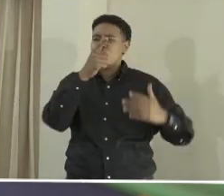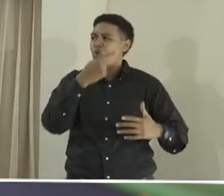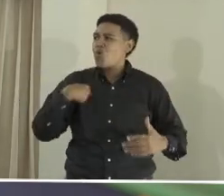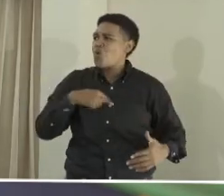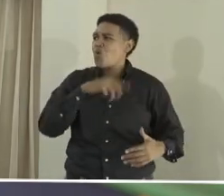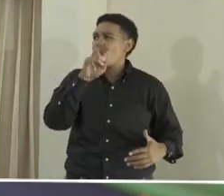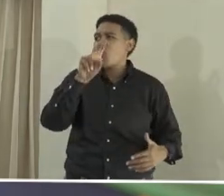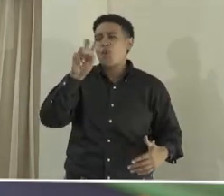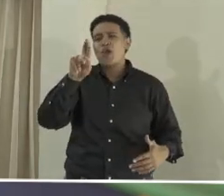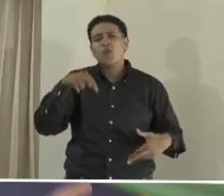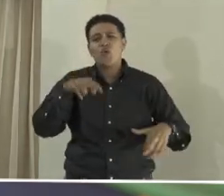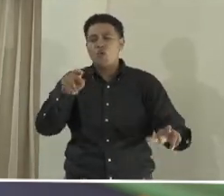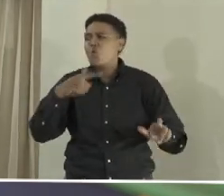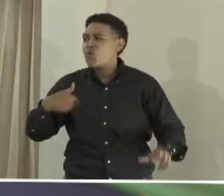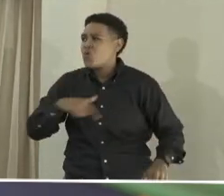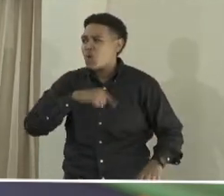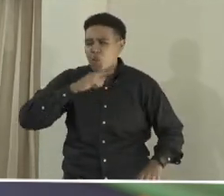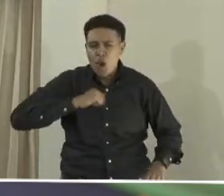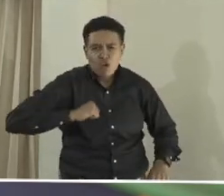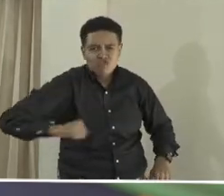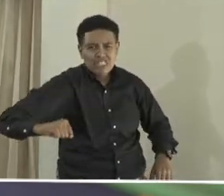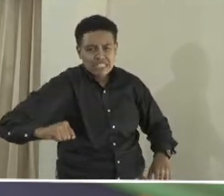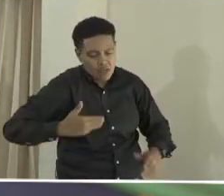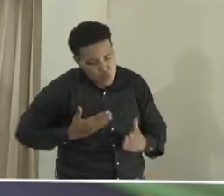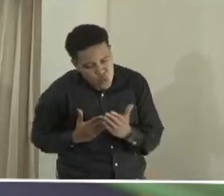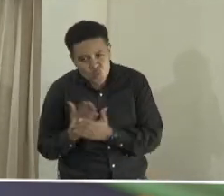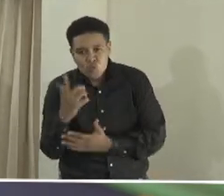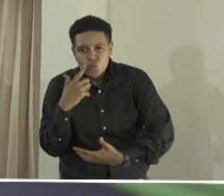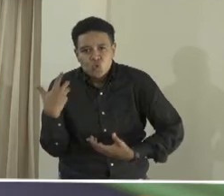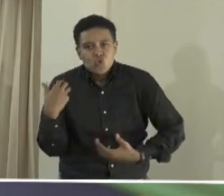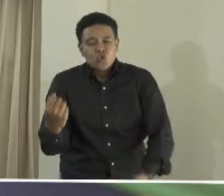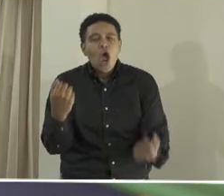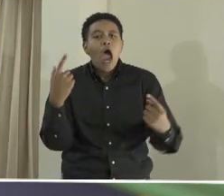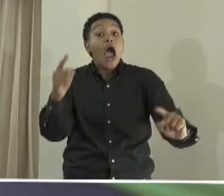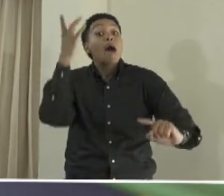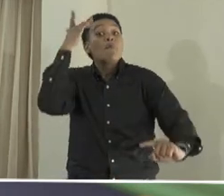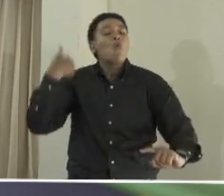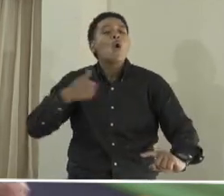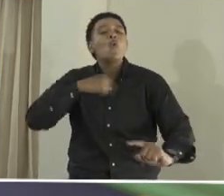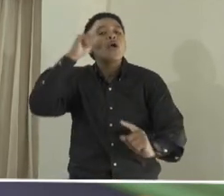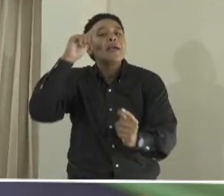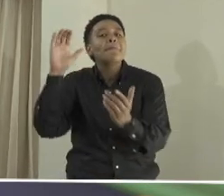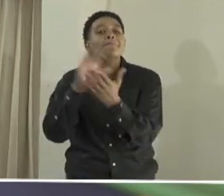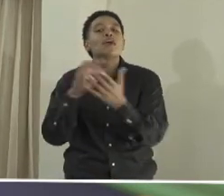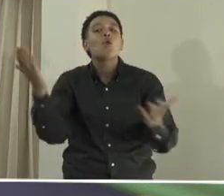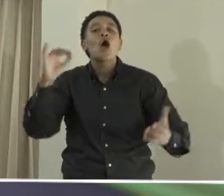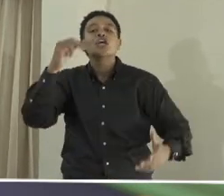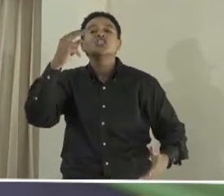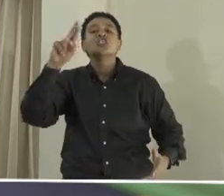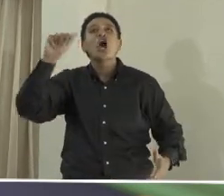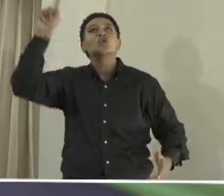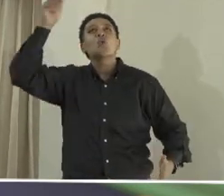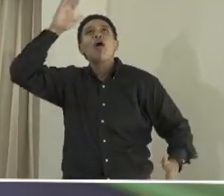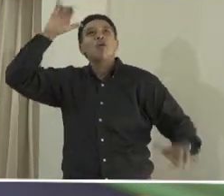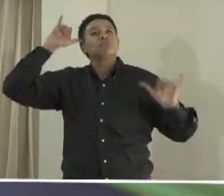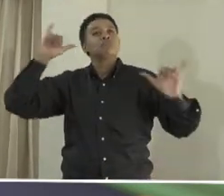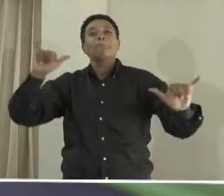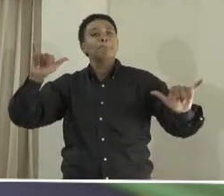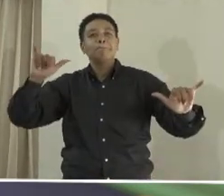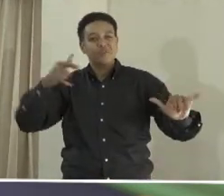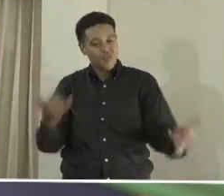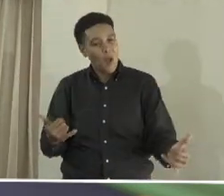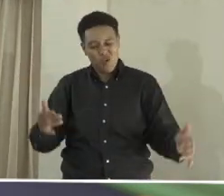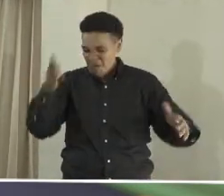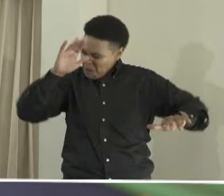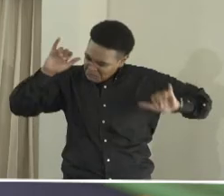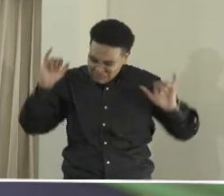Windward Road. We were resilient and strong, for we believed in Joshua's God. We believe in